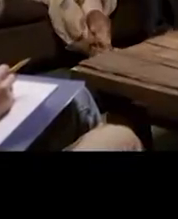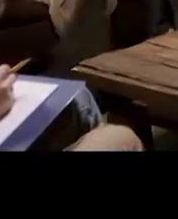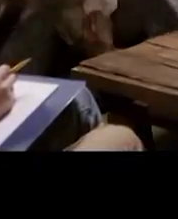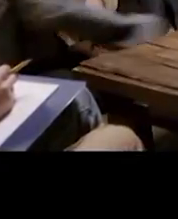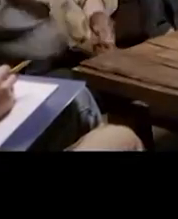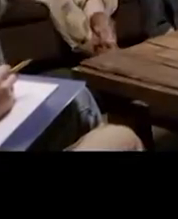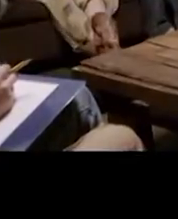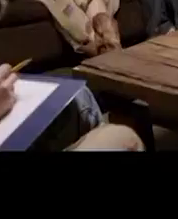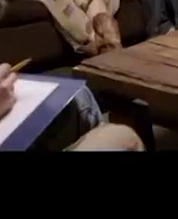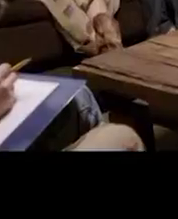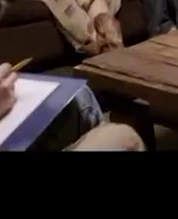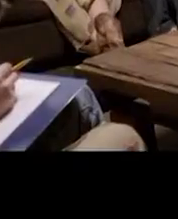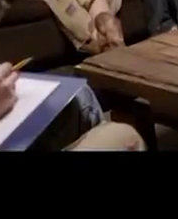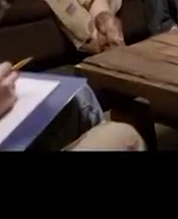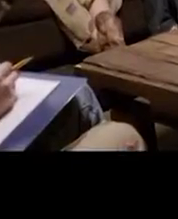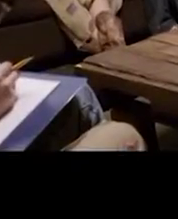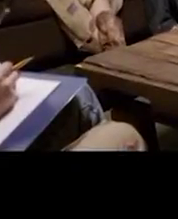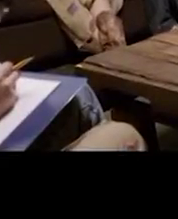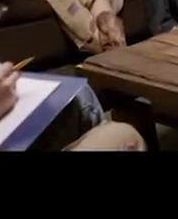Okay?